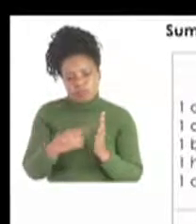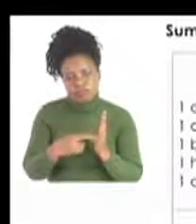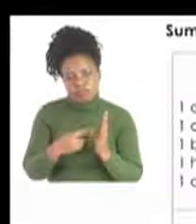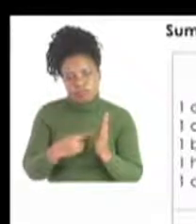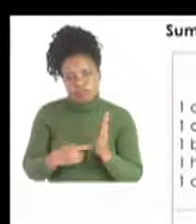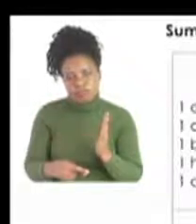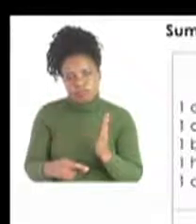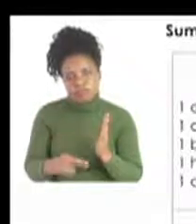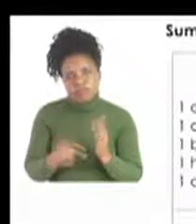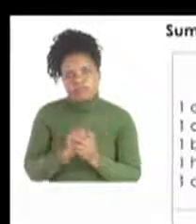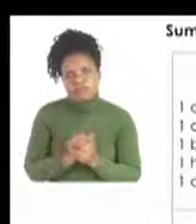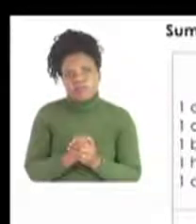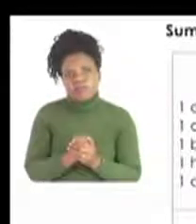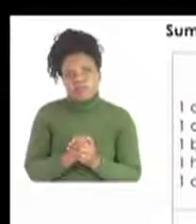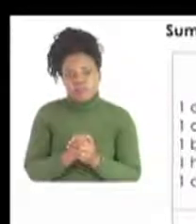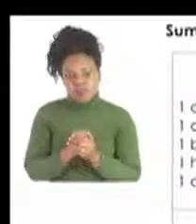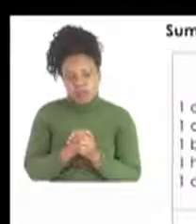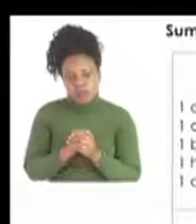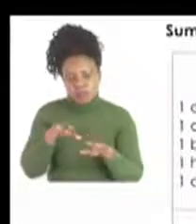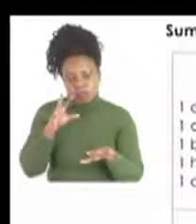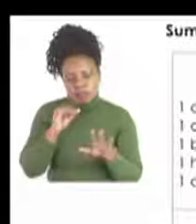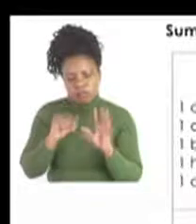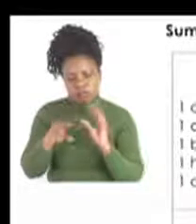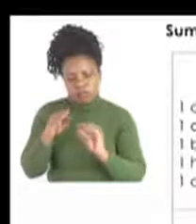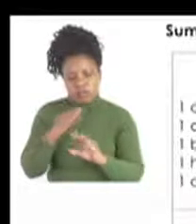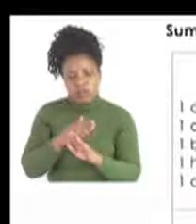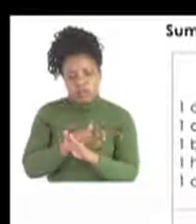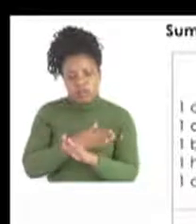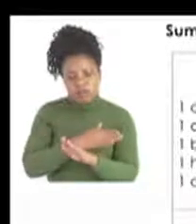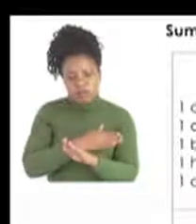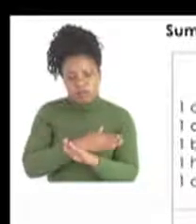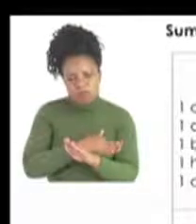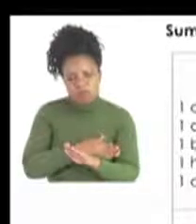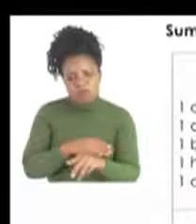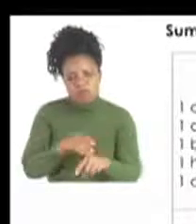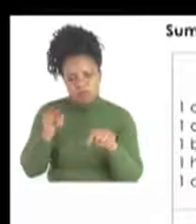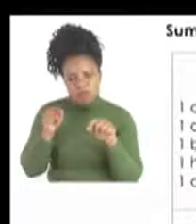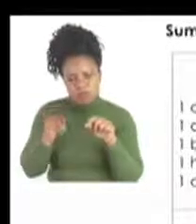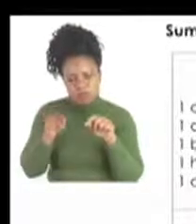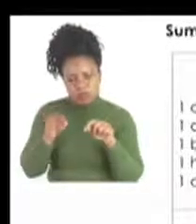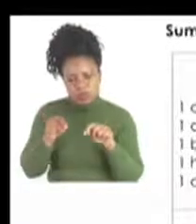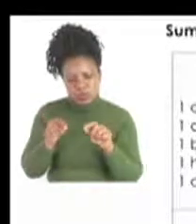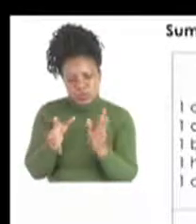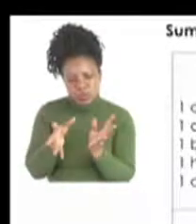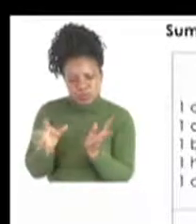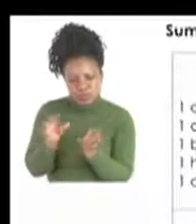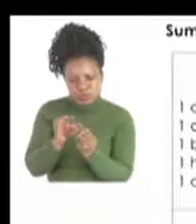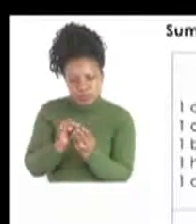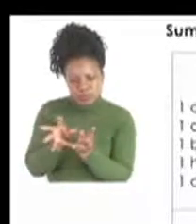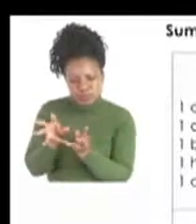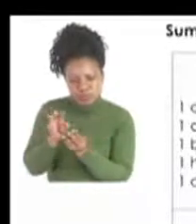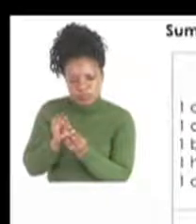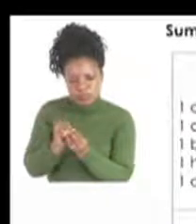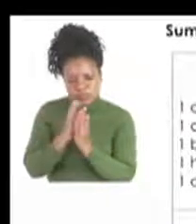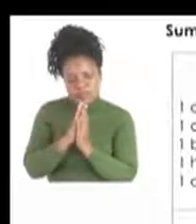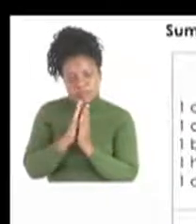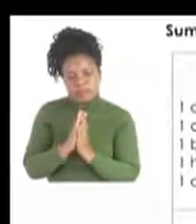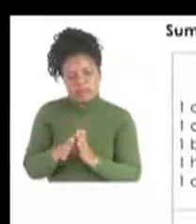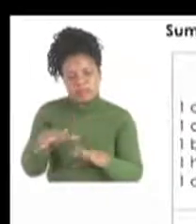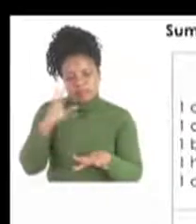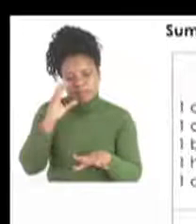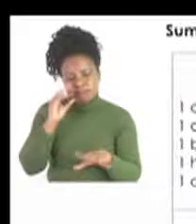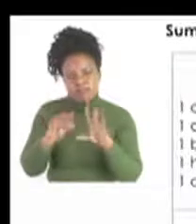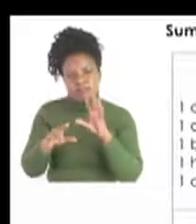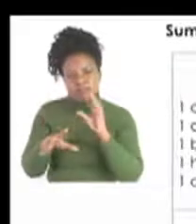have done from the previous lesson and today's lesson. Please do study it carefully and use it when you